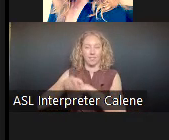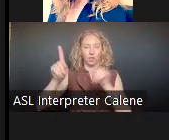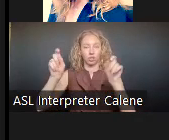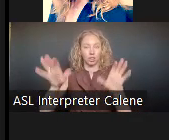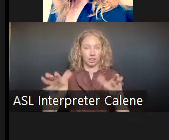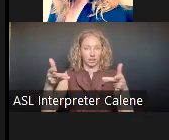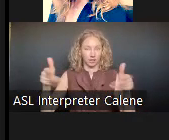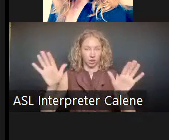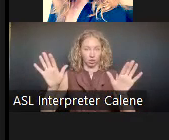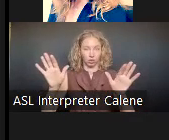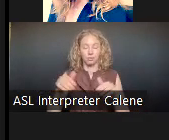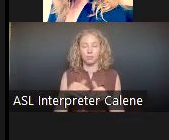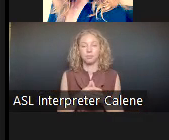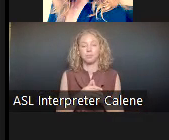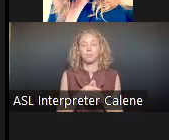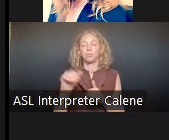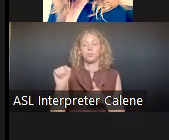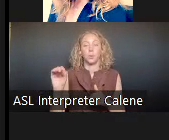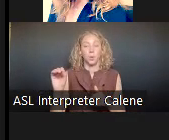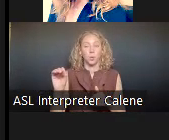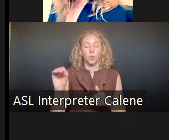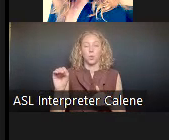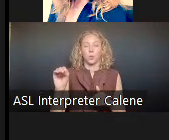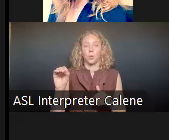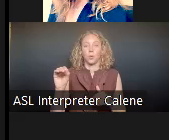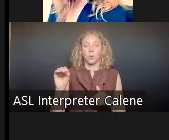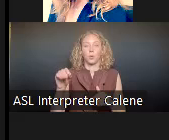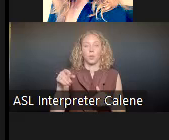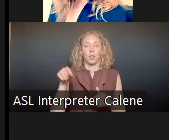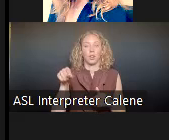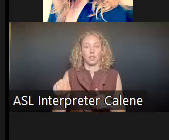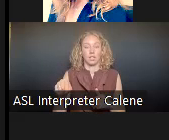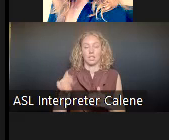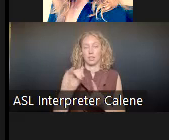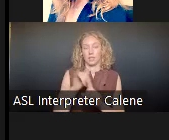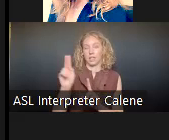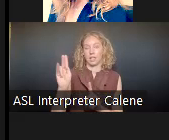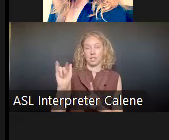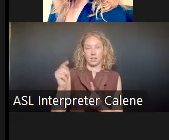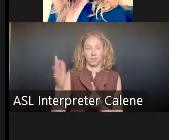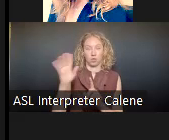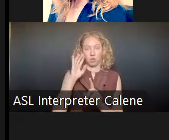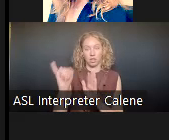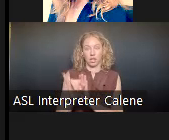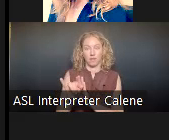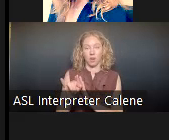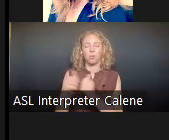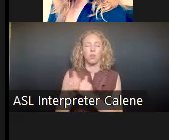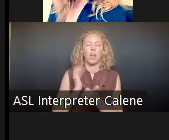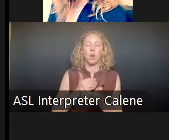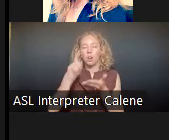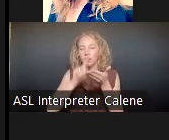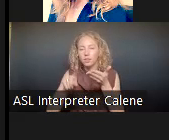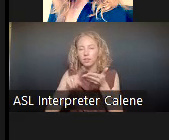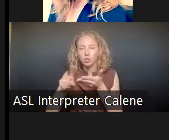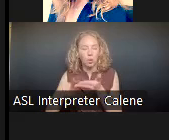is completed. So this is, the kit has been identified through the inventory as never being